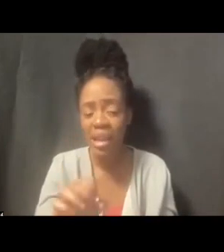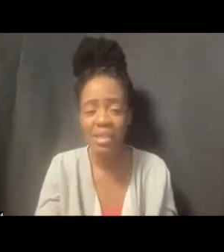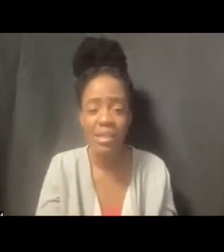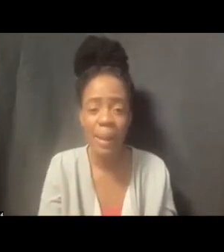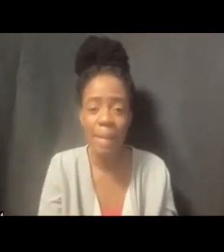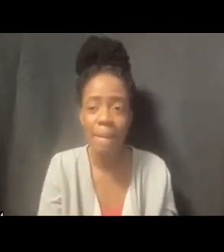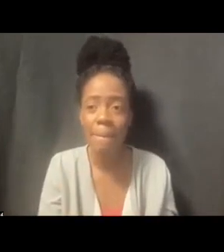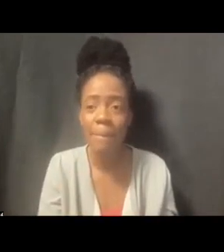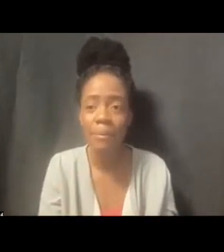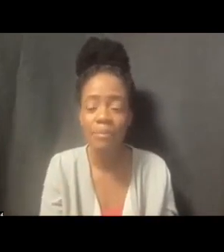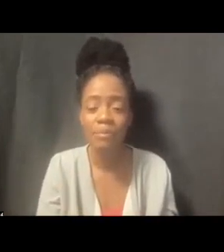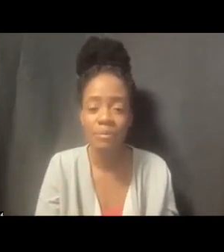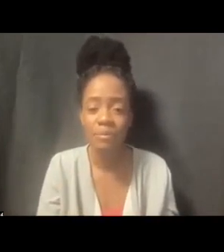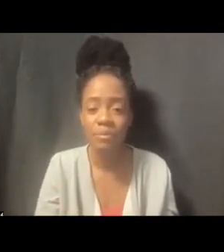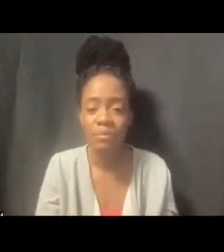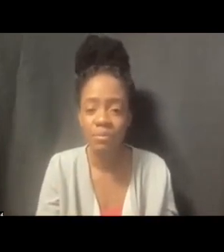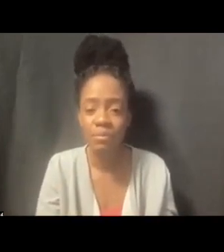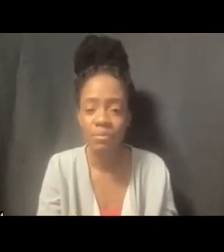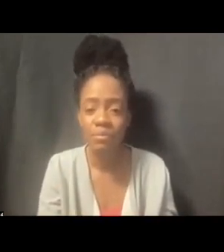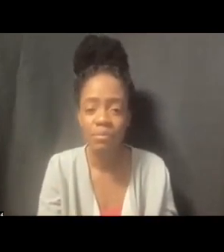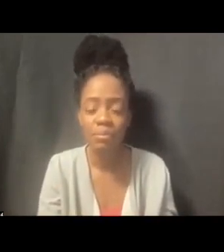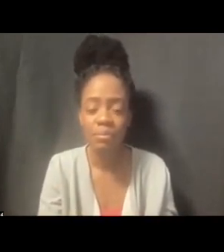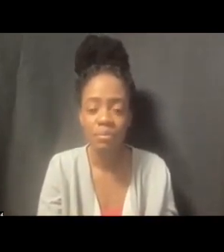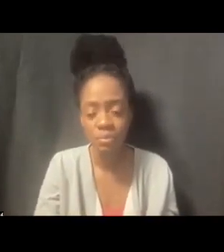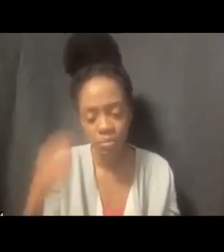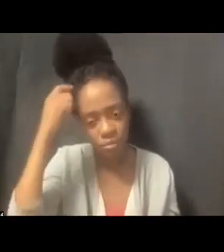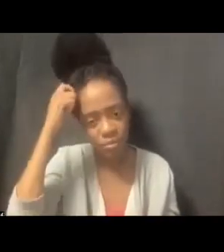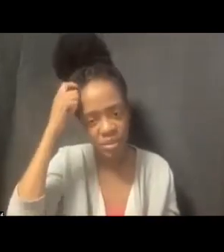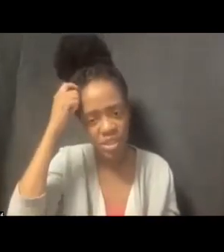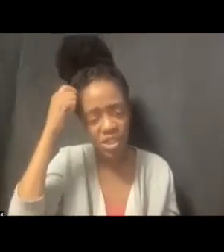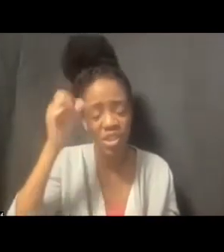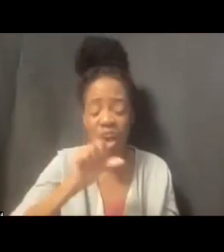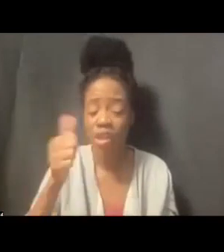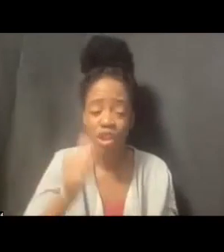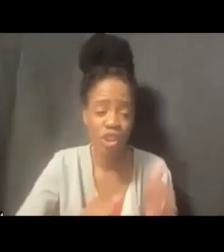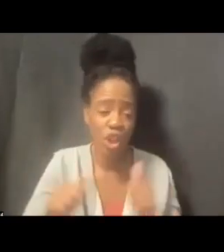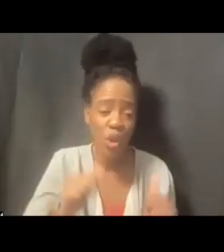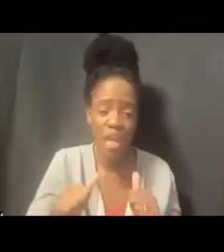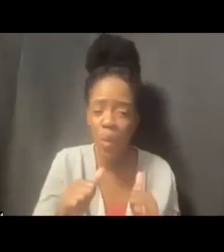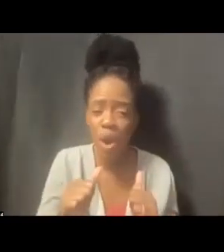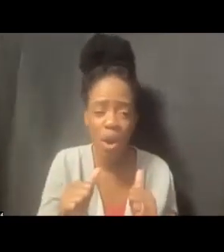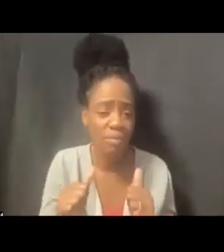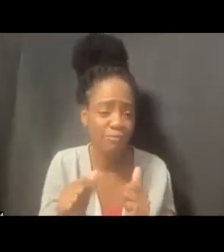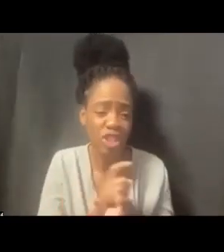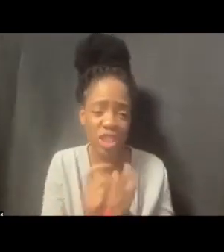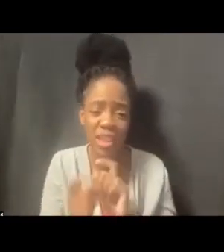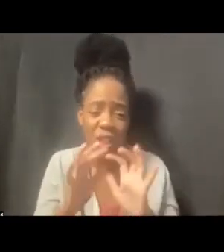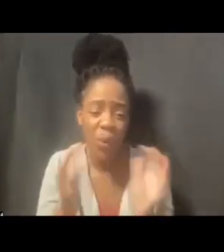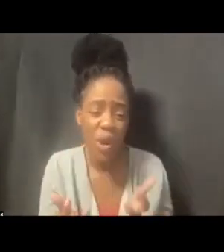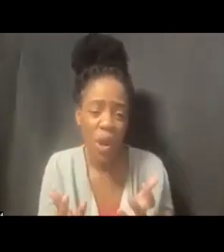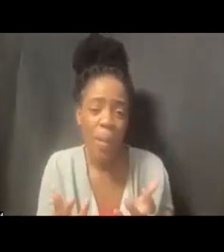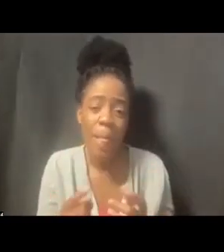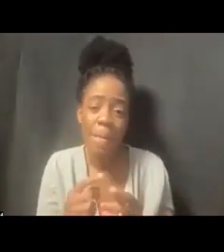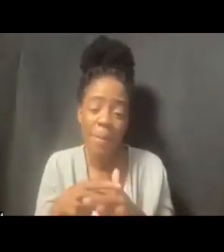other people went before me, you know, with shows like Soap, and we were groundbreaking, and then we came there. And so, you know, Ellen